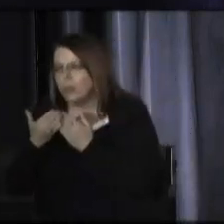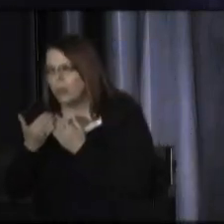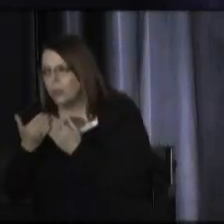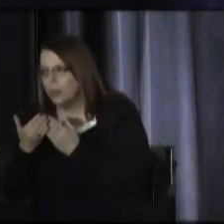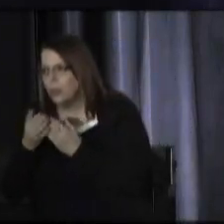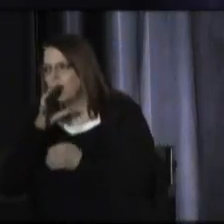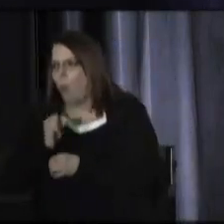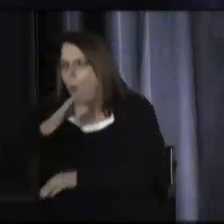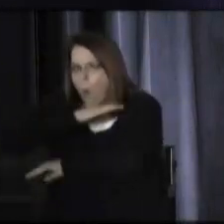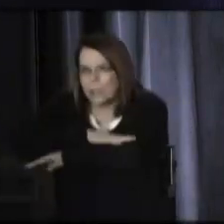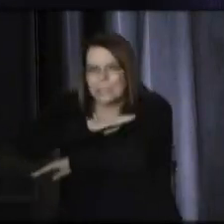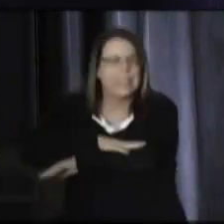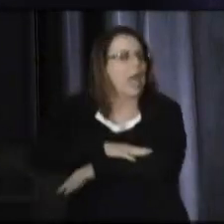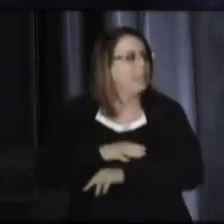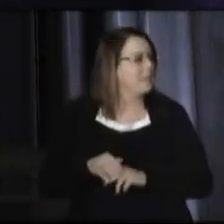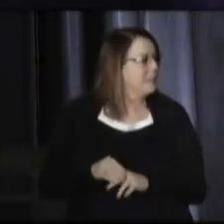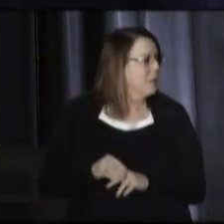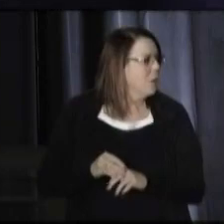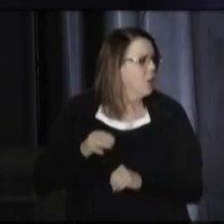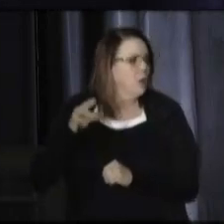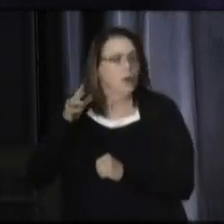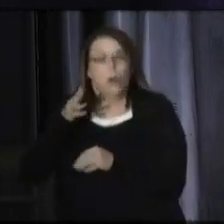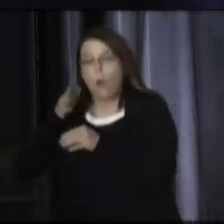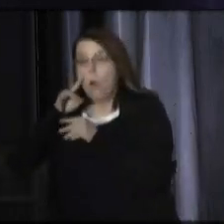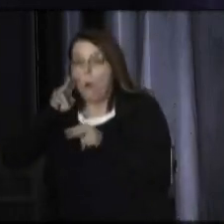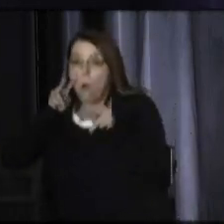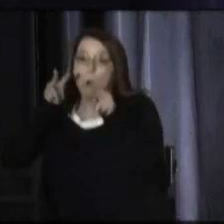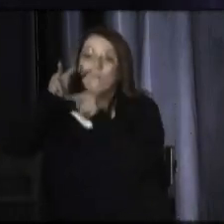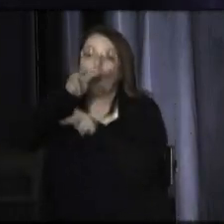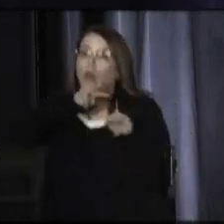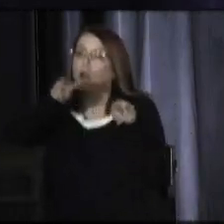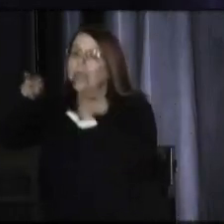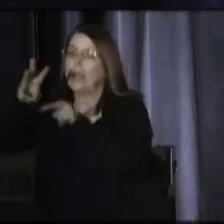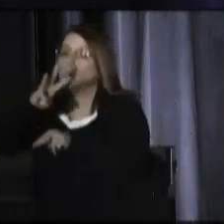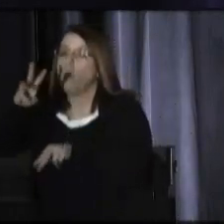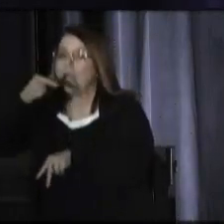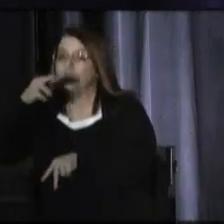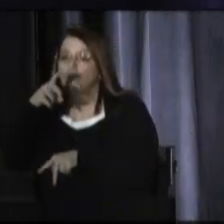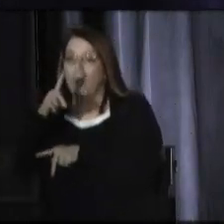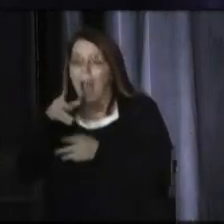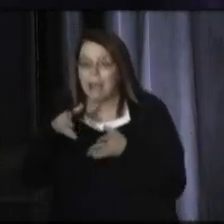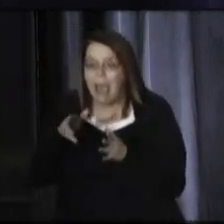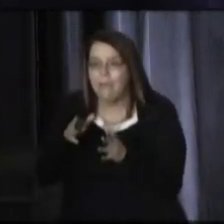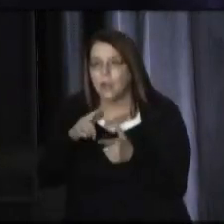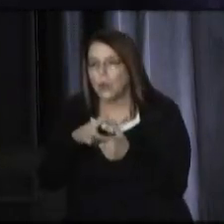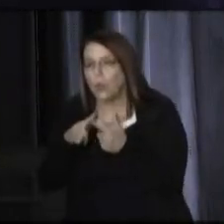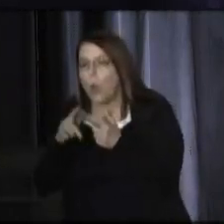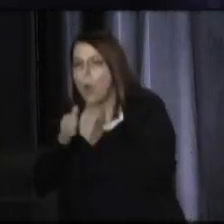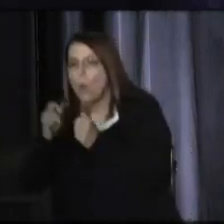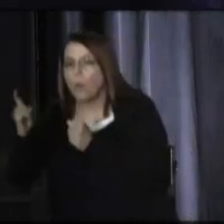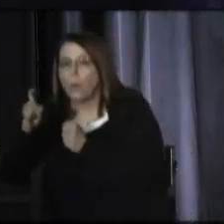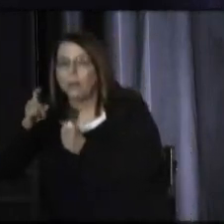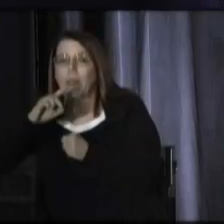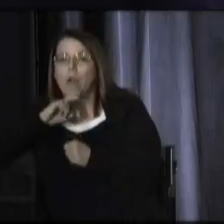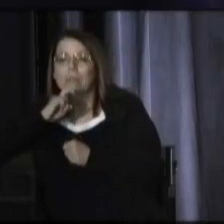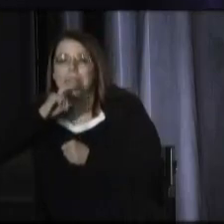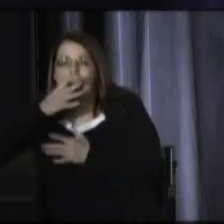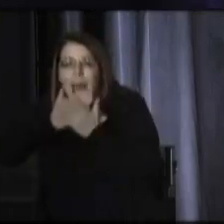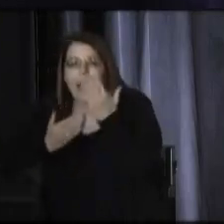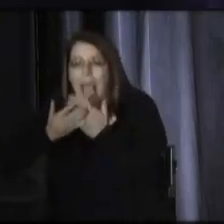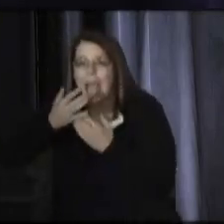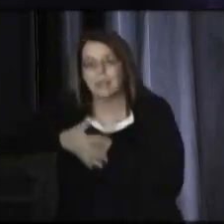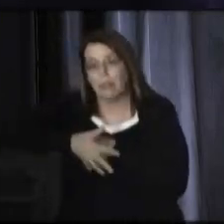others. It meant I had a model not just for storytelling, but for listening and paying attention.